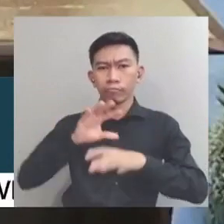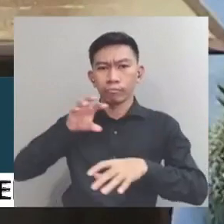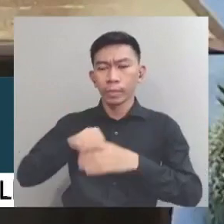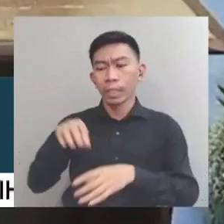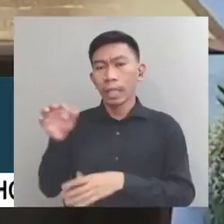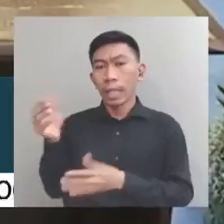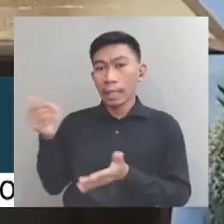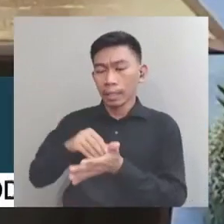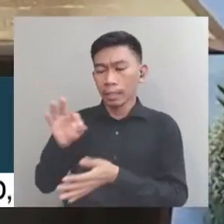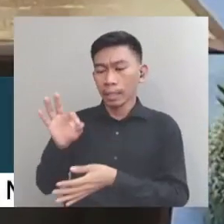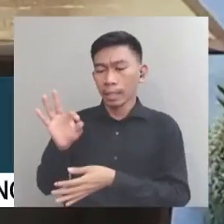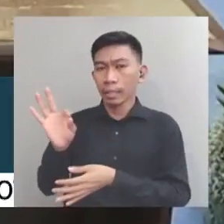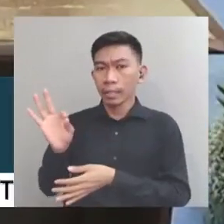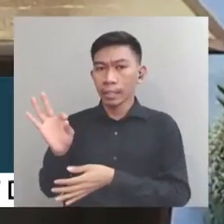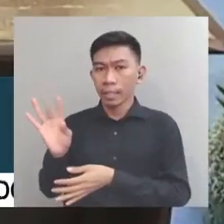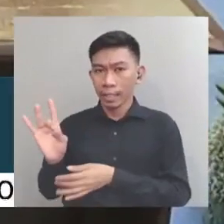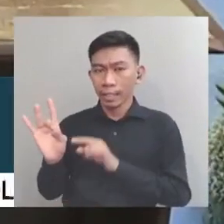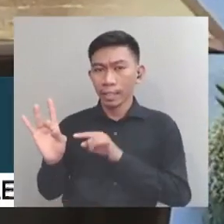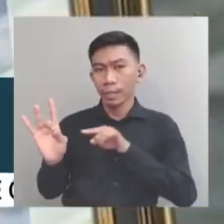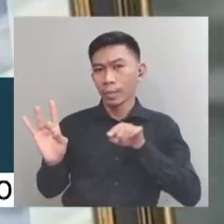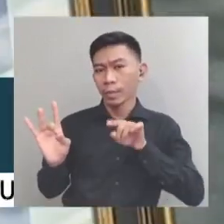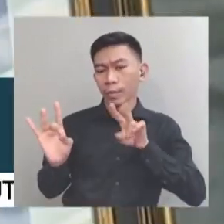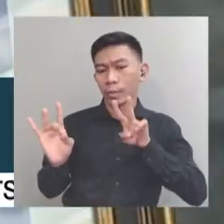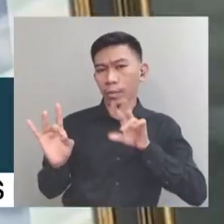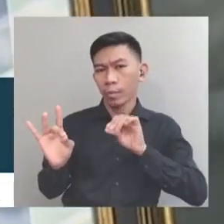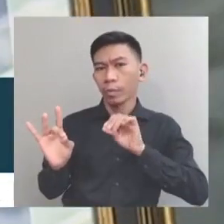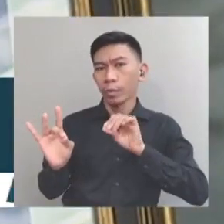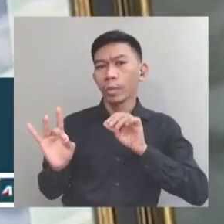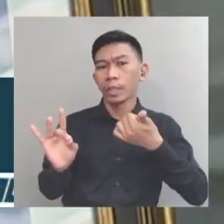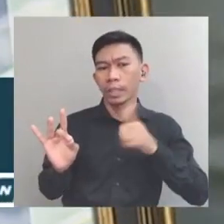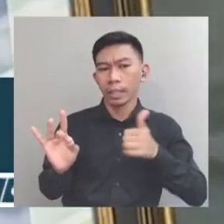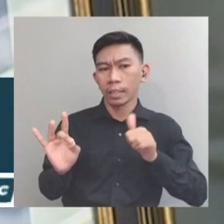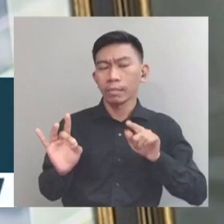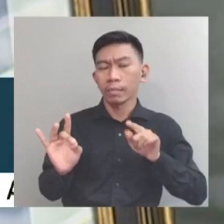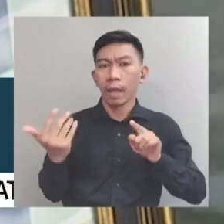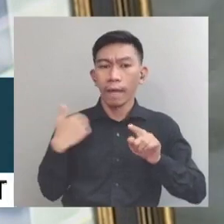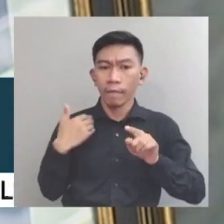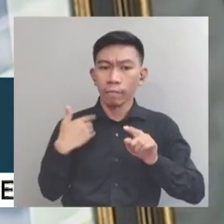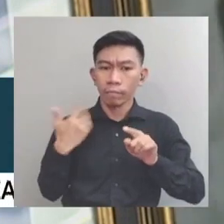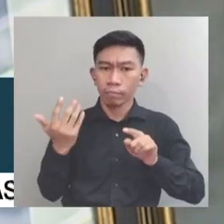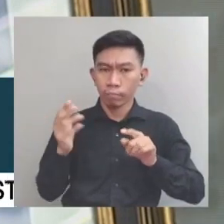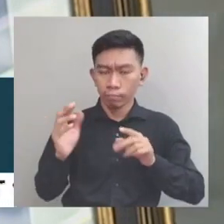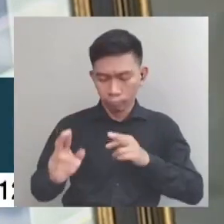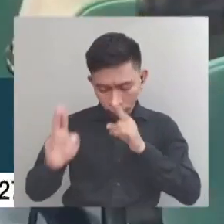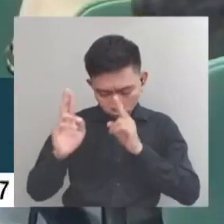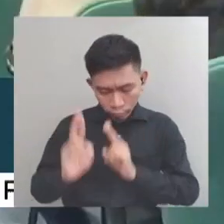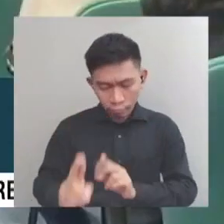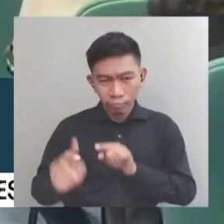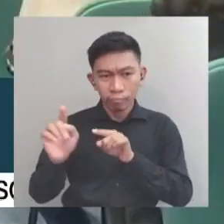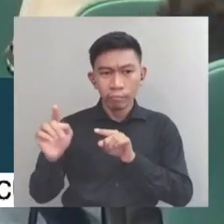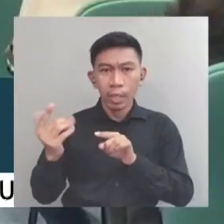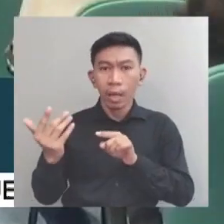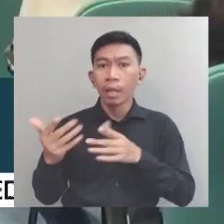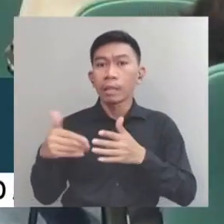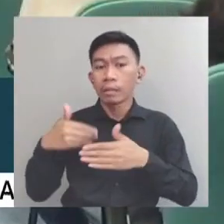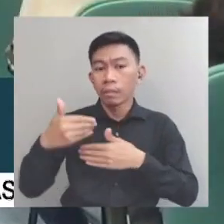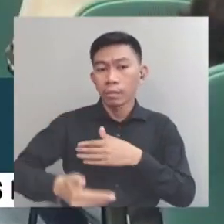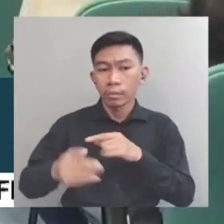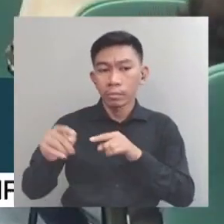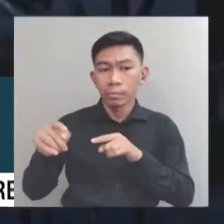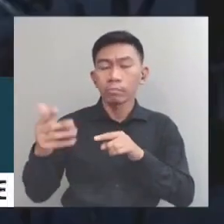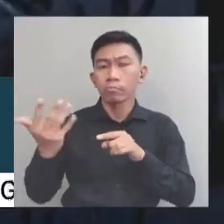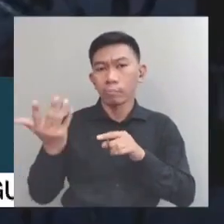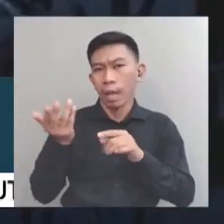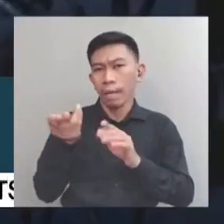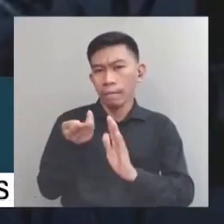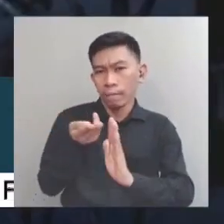2010. Funeral rites will be held at Camp Aguinaldo Tuesday before he is laid to rest at the Libingan ng Mga Bayani. Biazon passed